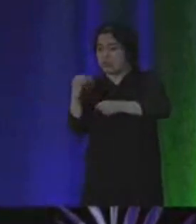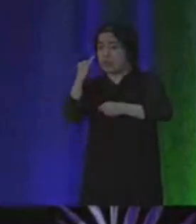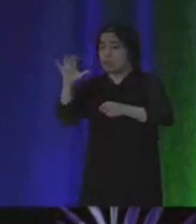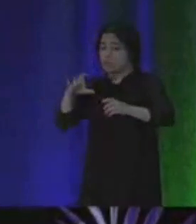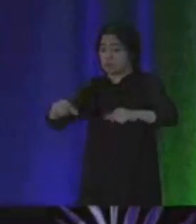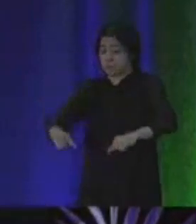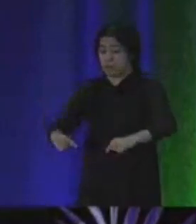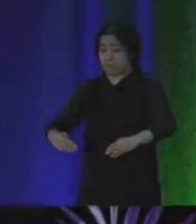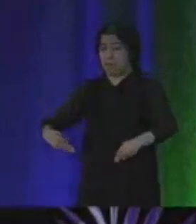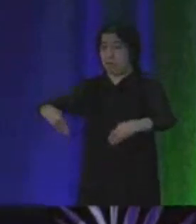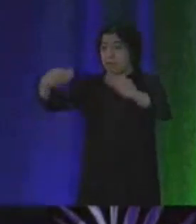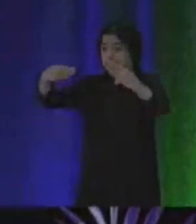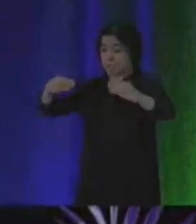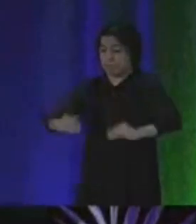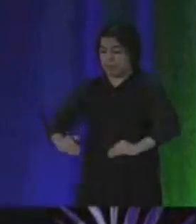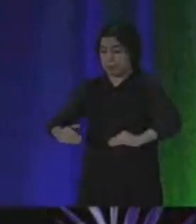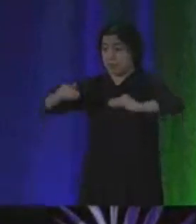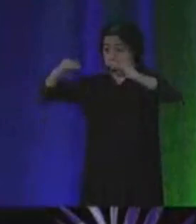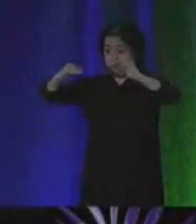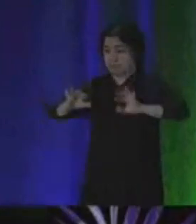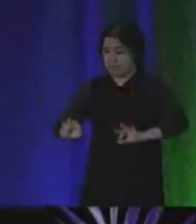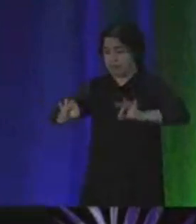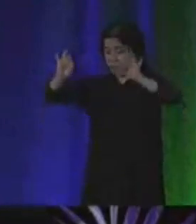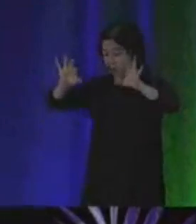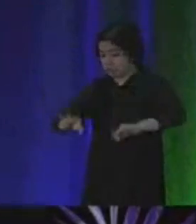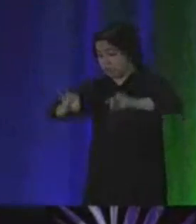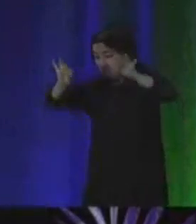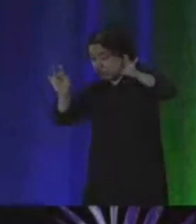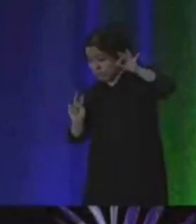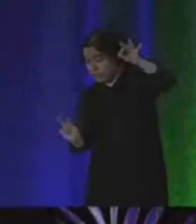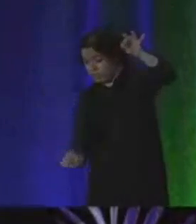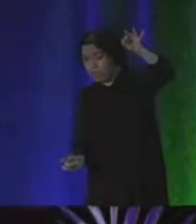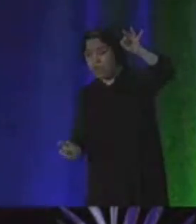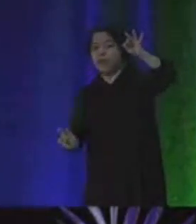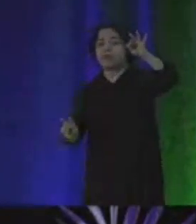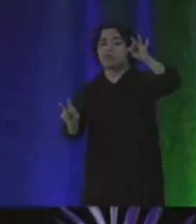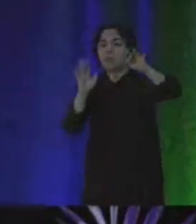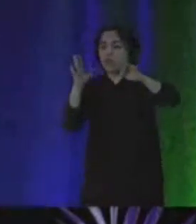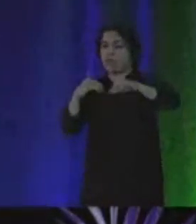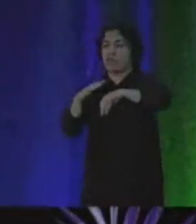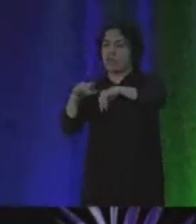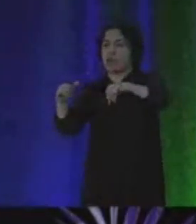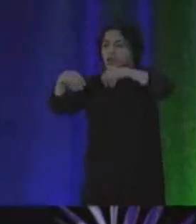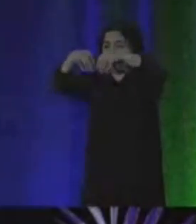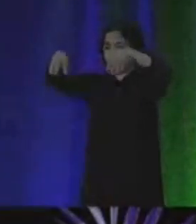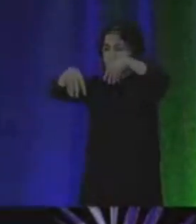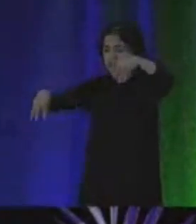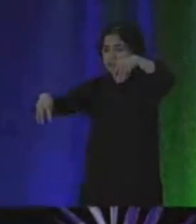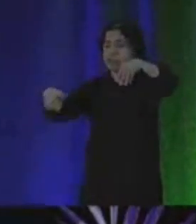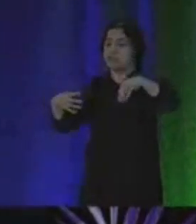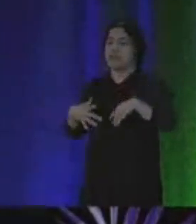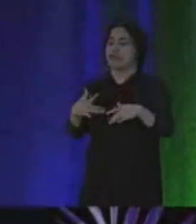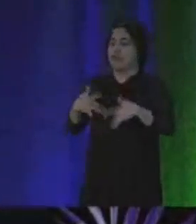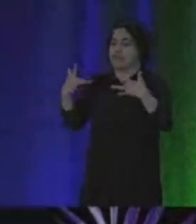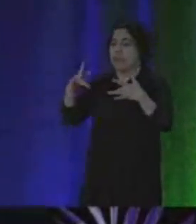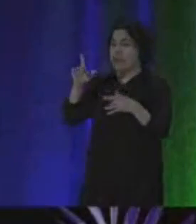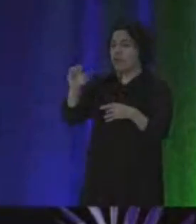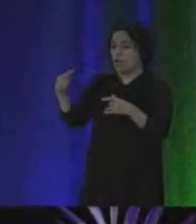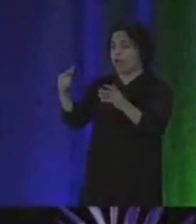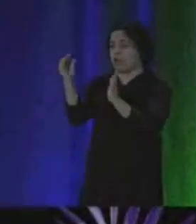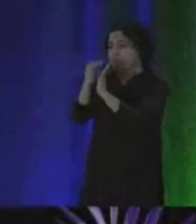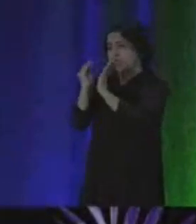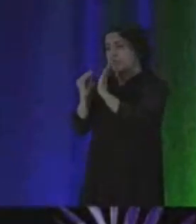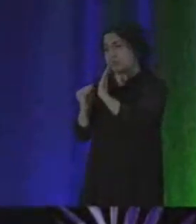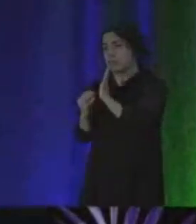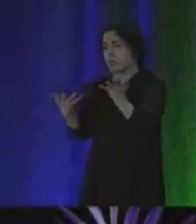this business right here, and then you'll have the call tree, and you'll have your event log of what actually took